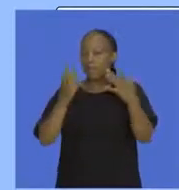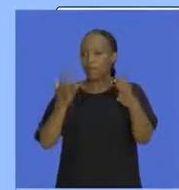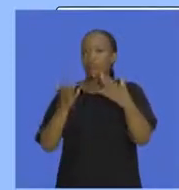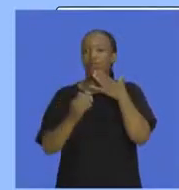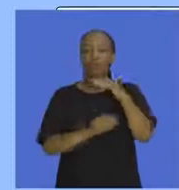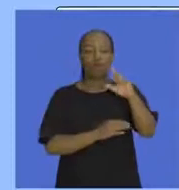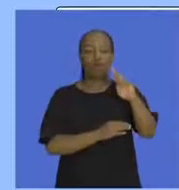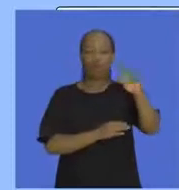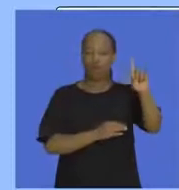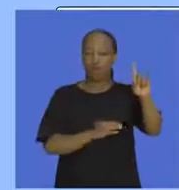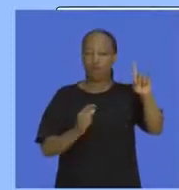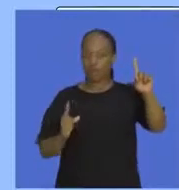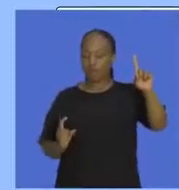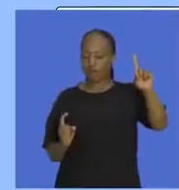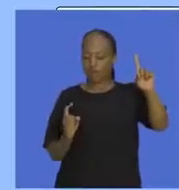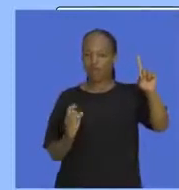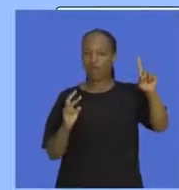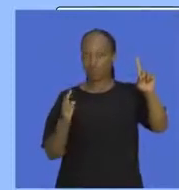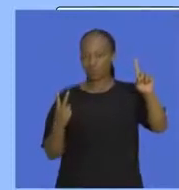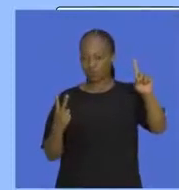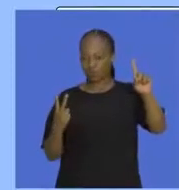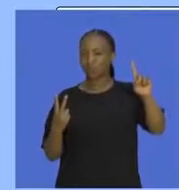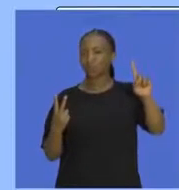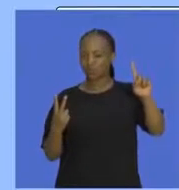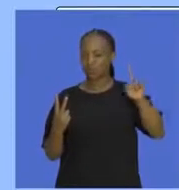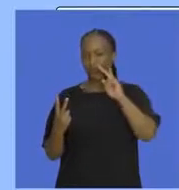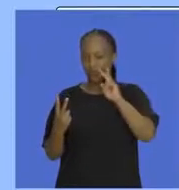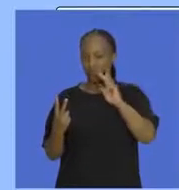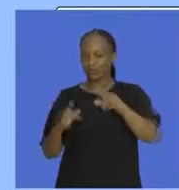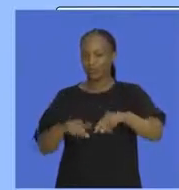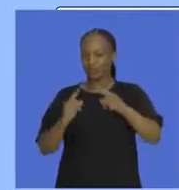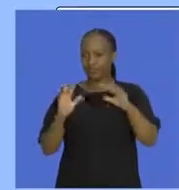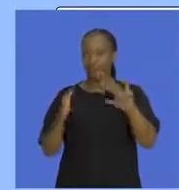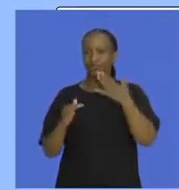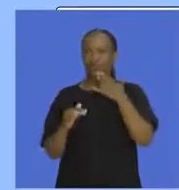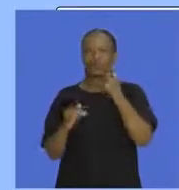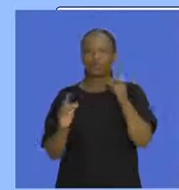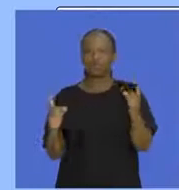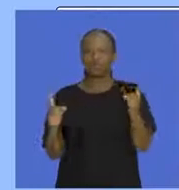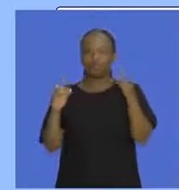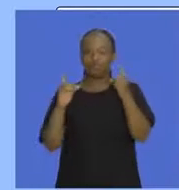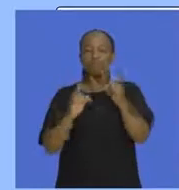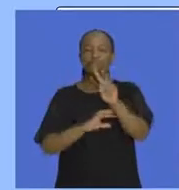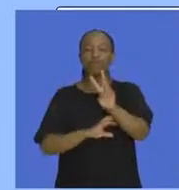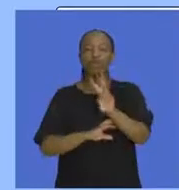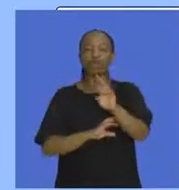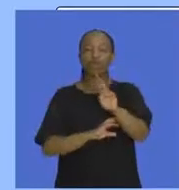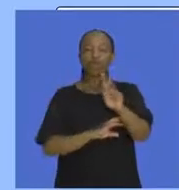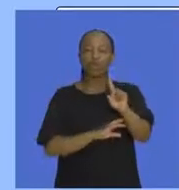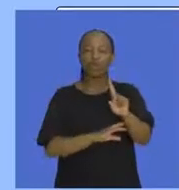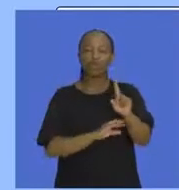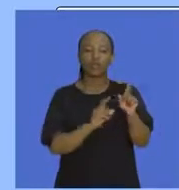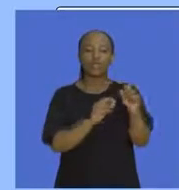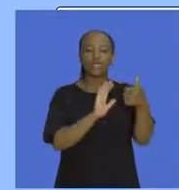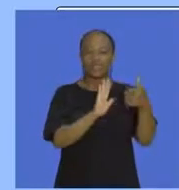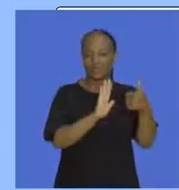goes through R1 and that which goes through R2. So if we look at the voltage across R1,